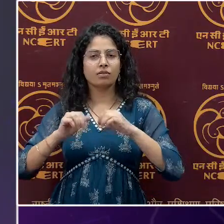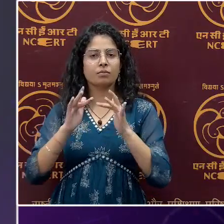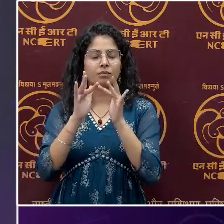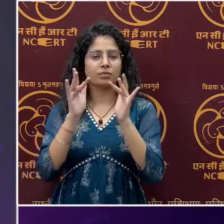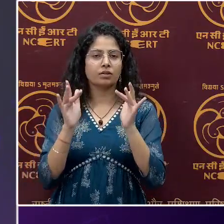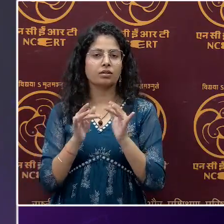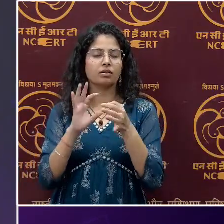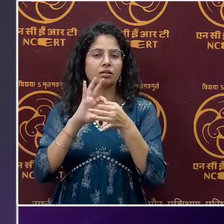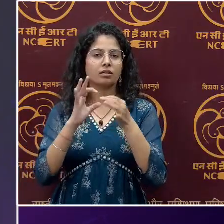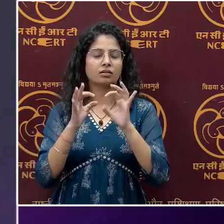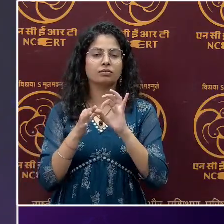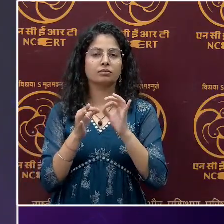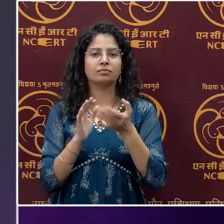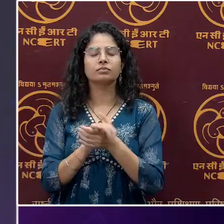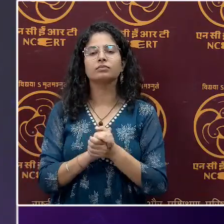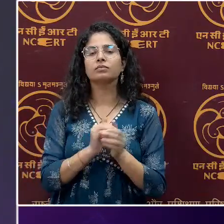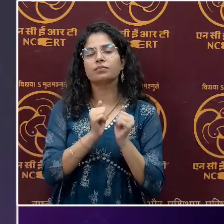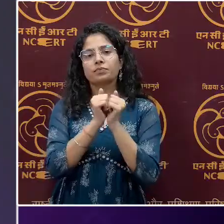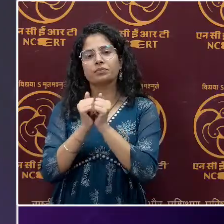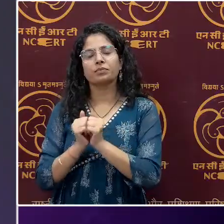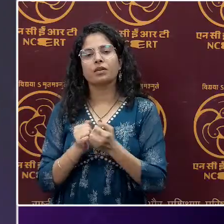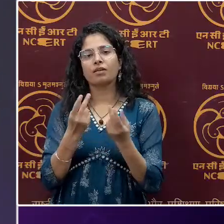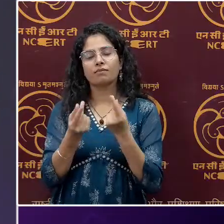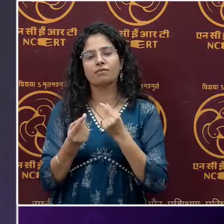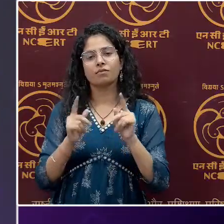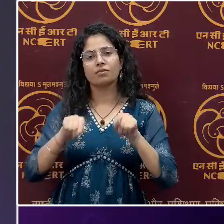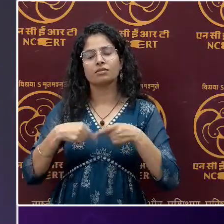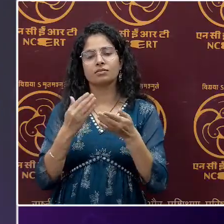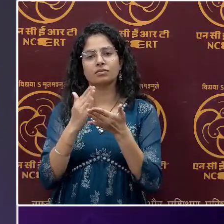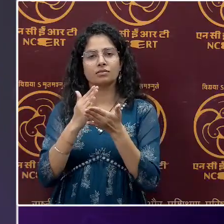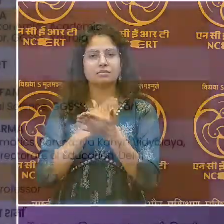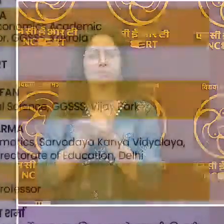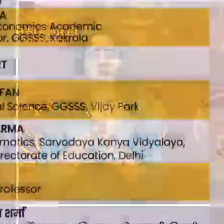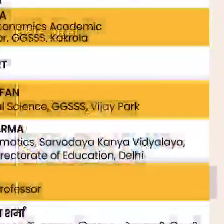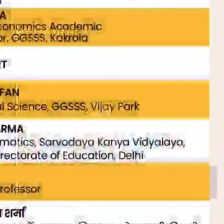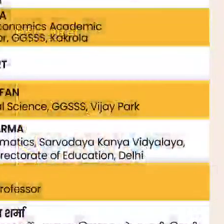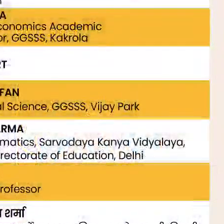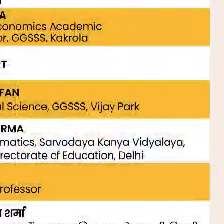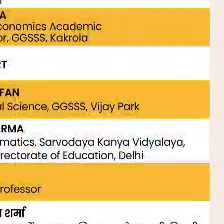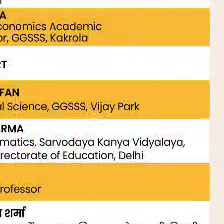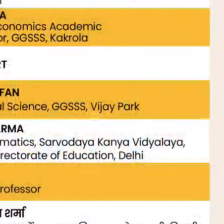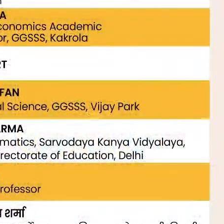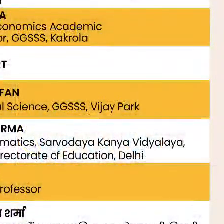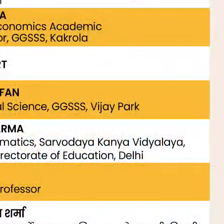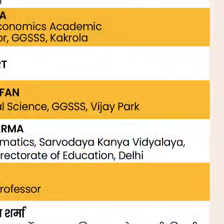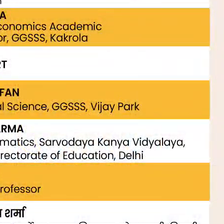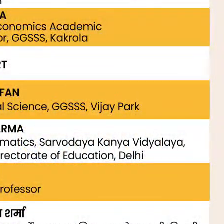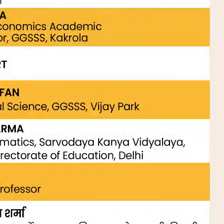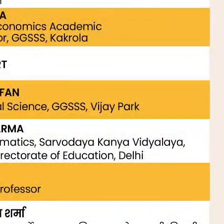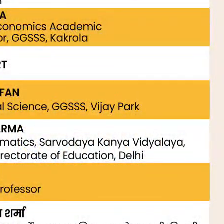4 and 7, and simultaneously take a quick look at the schedule. In a short while from now, you can watch another